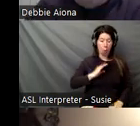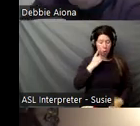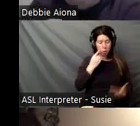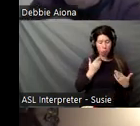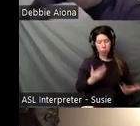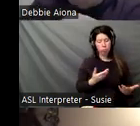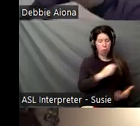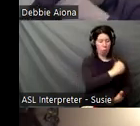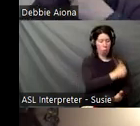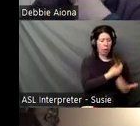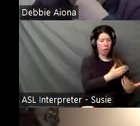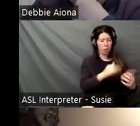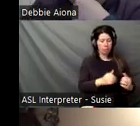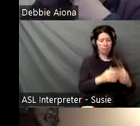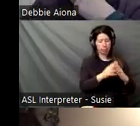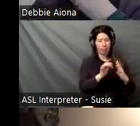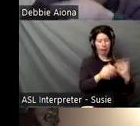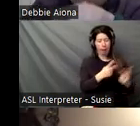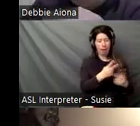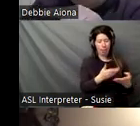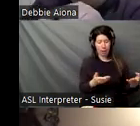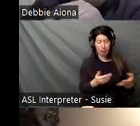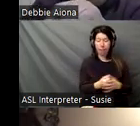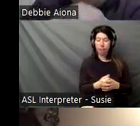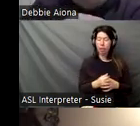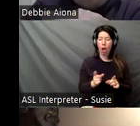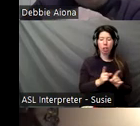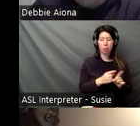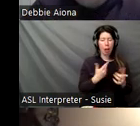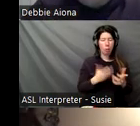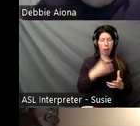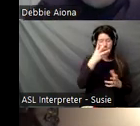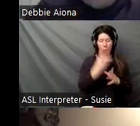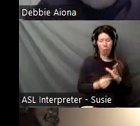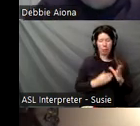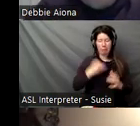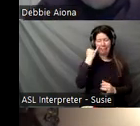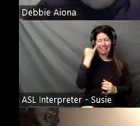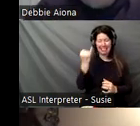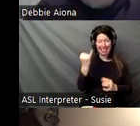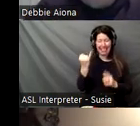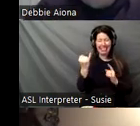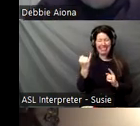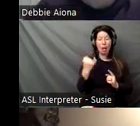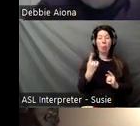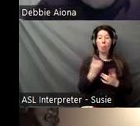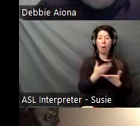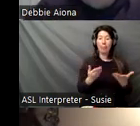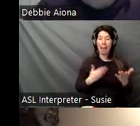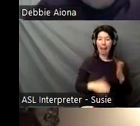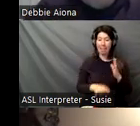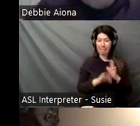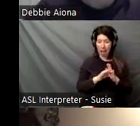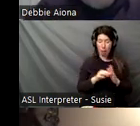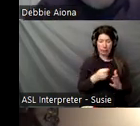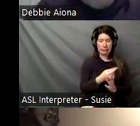had something I just want to make sure that I don't lose this idea about. One of the things I found in a couple